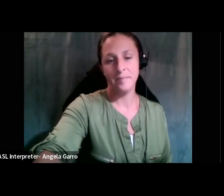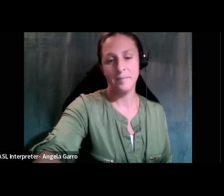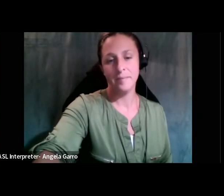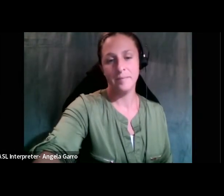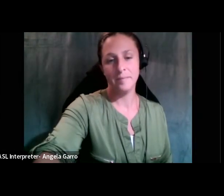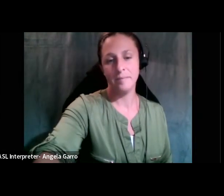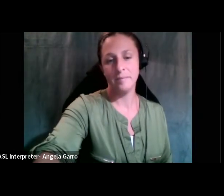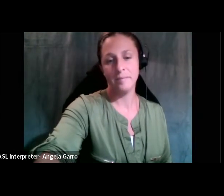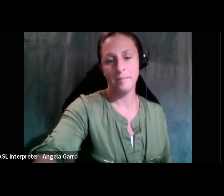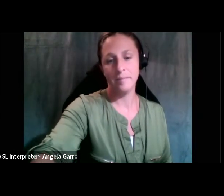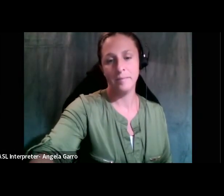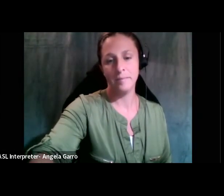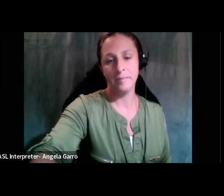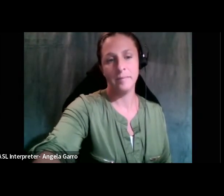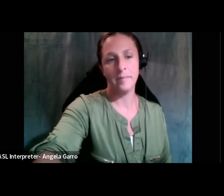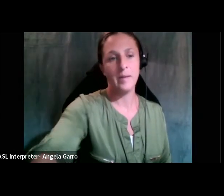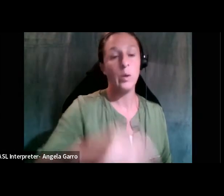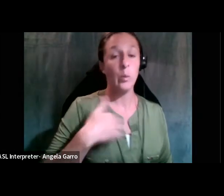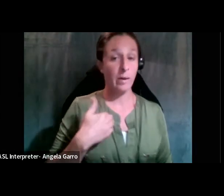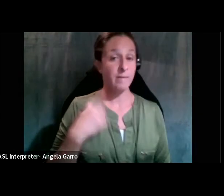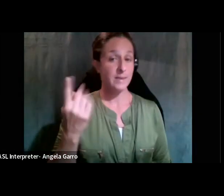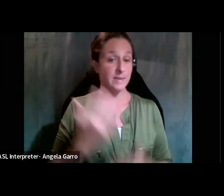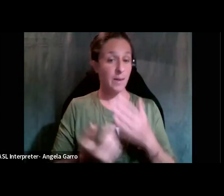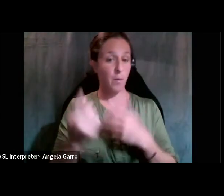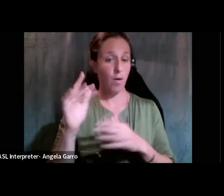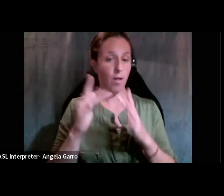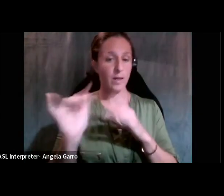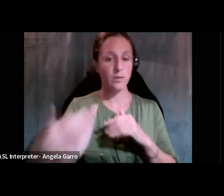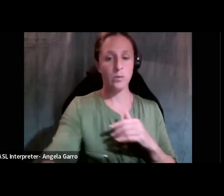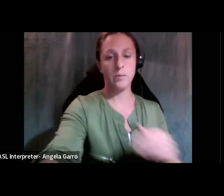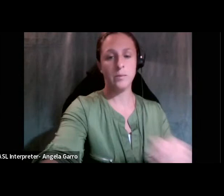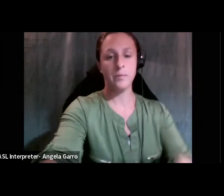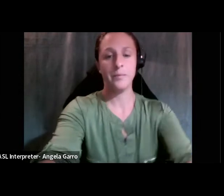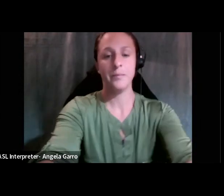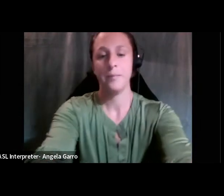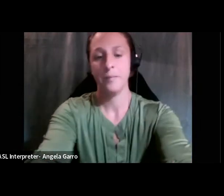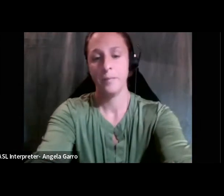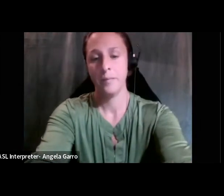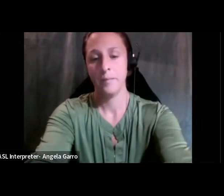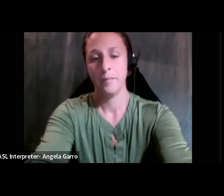President Land, we have someone online with their Okay. hand raised.